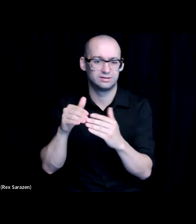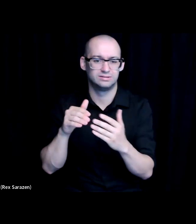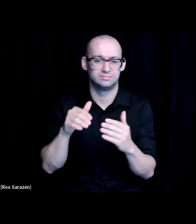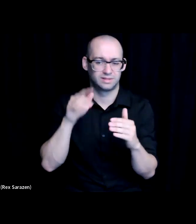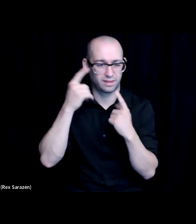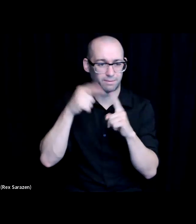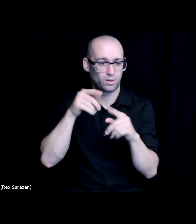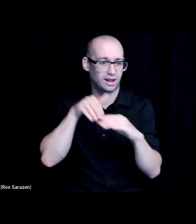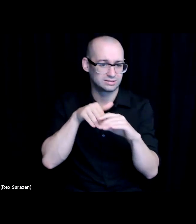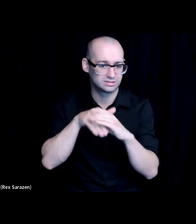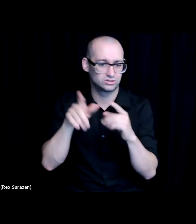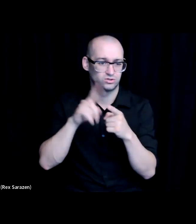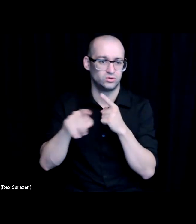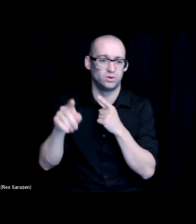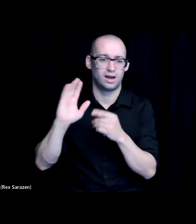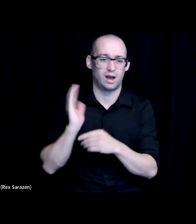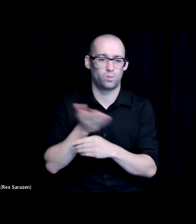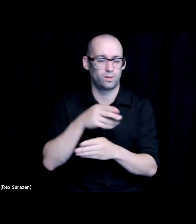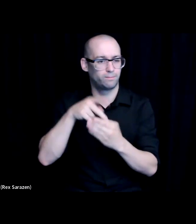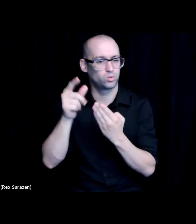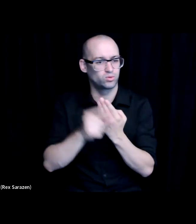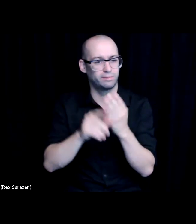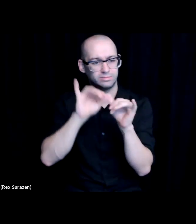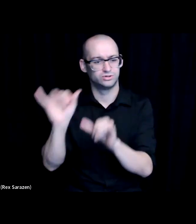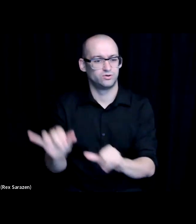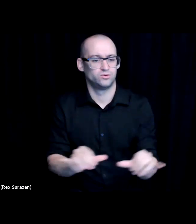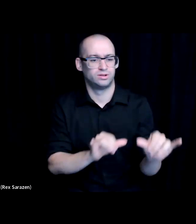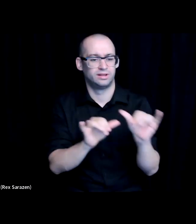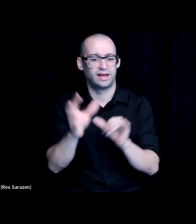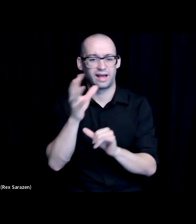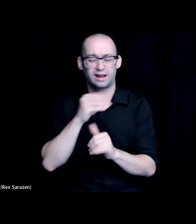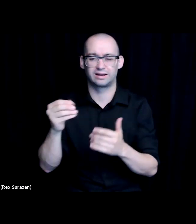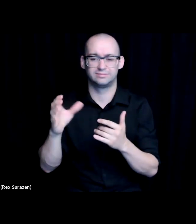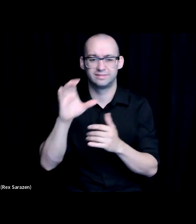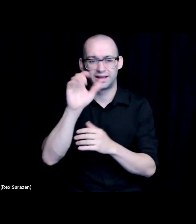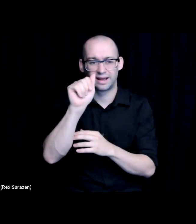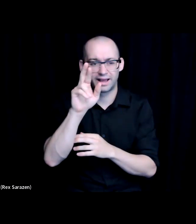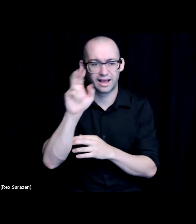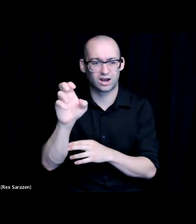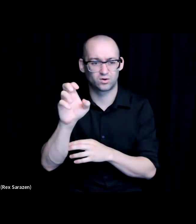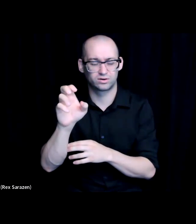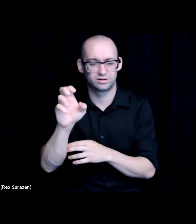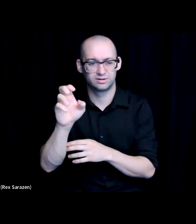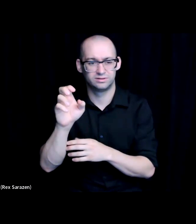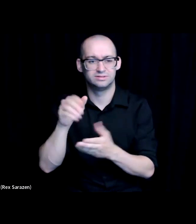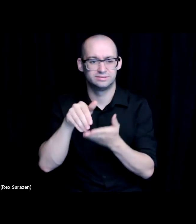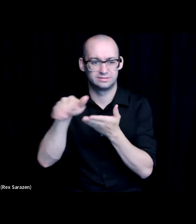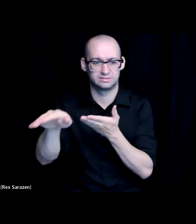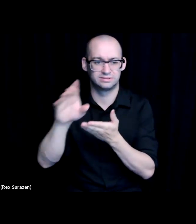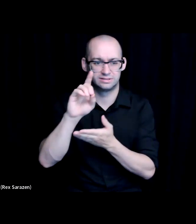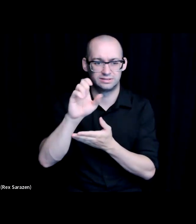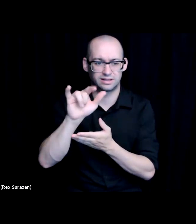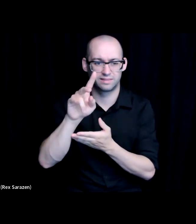access to our program generally, and also care delivery services. So our